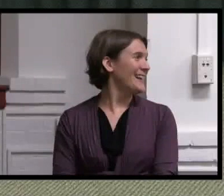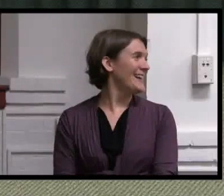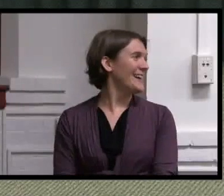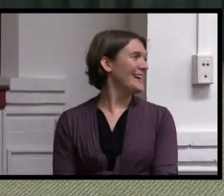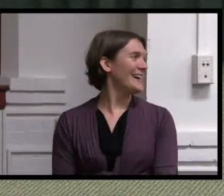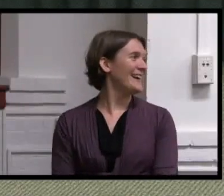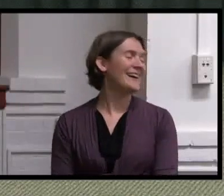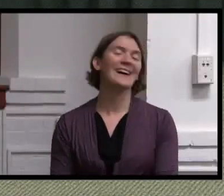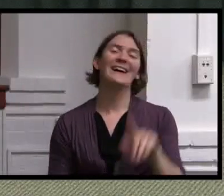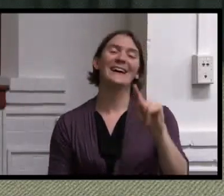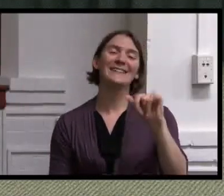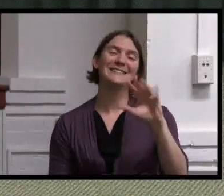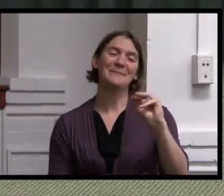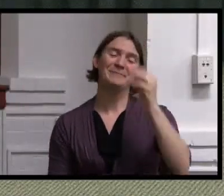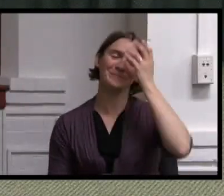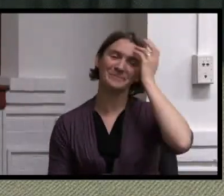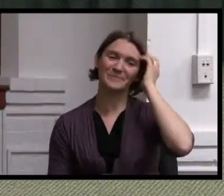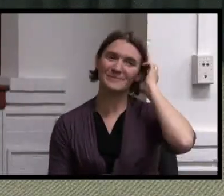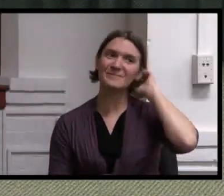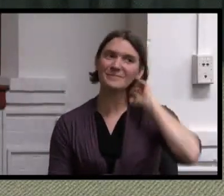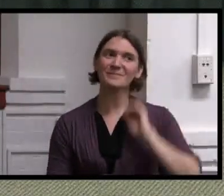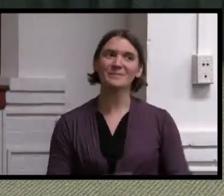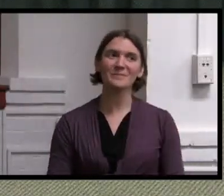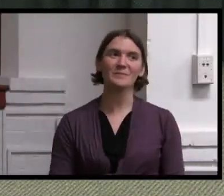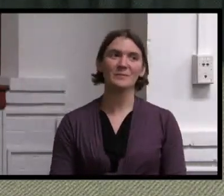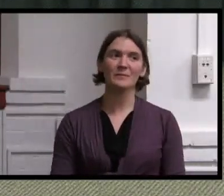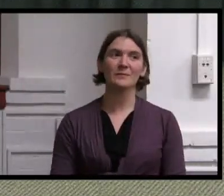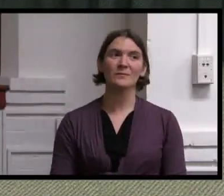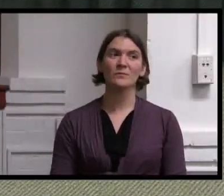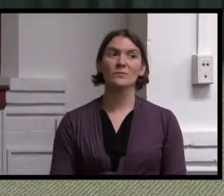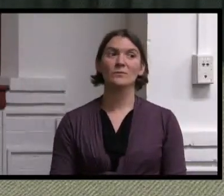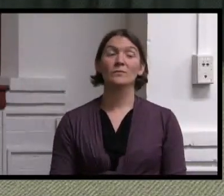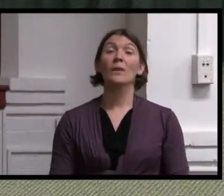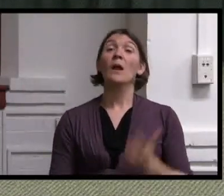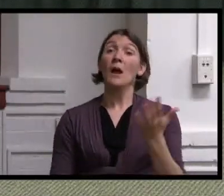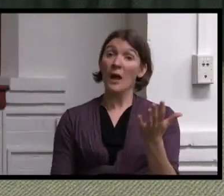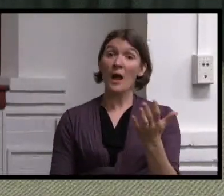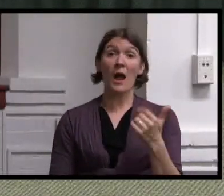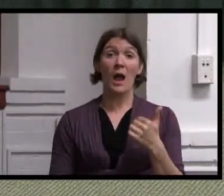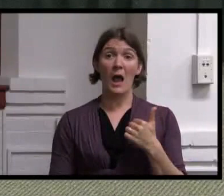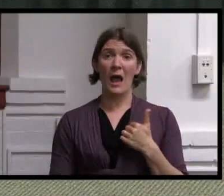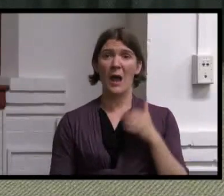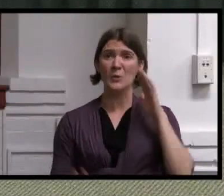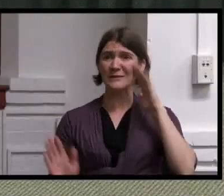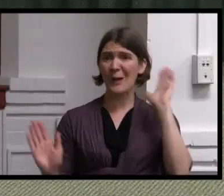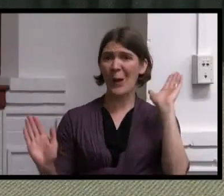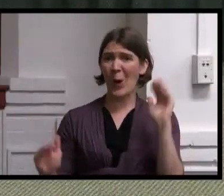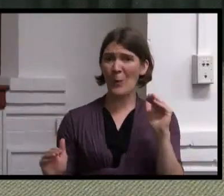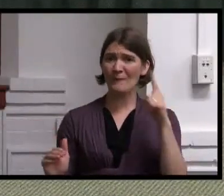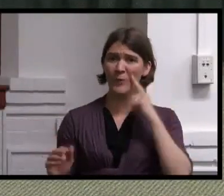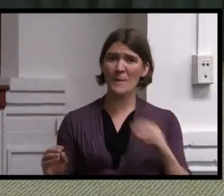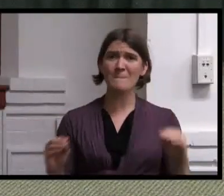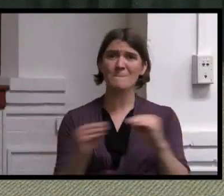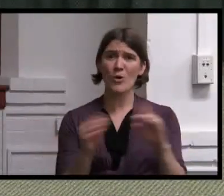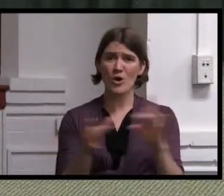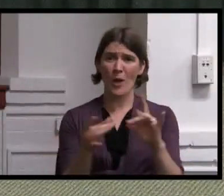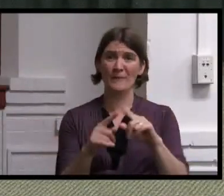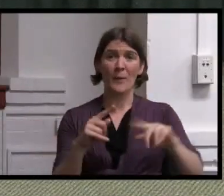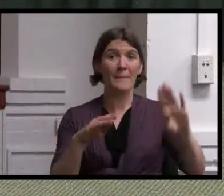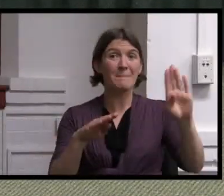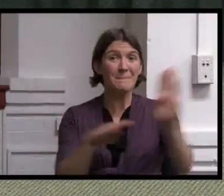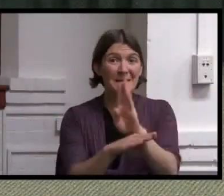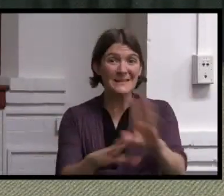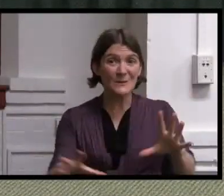Well, I guess after, I think I have to say I was hoping for a little bit, few more comments from merchants,